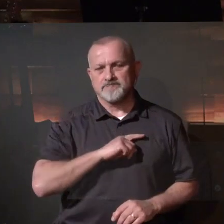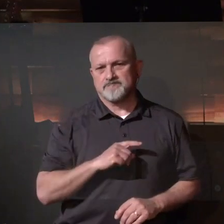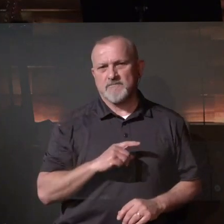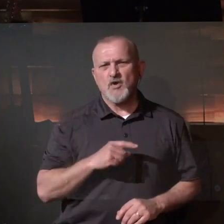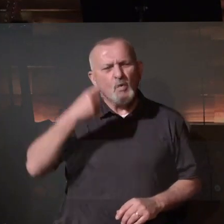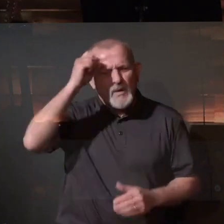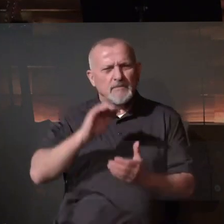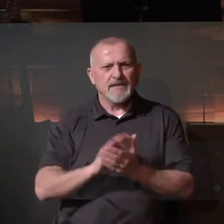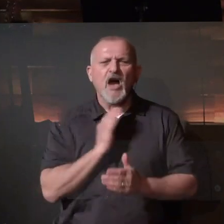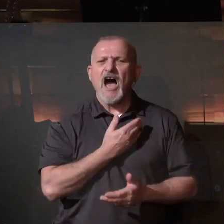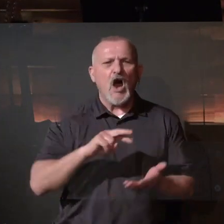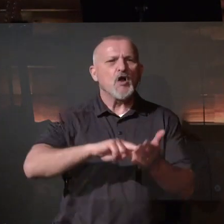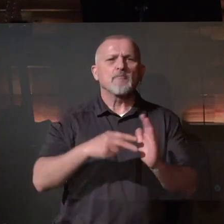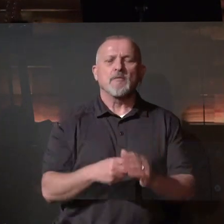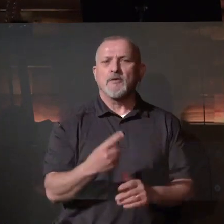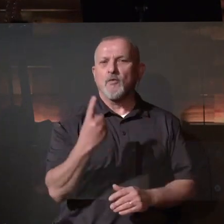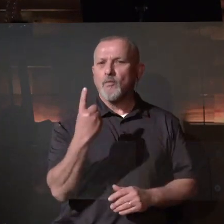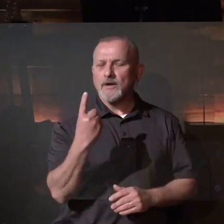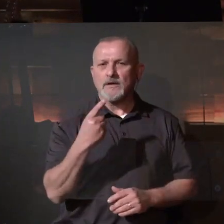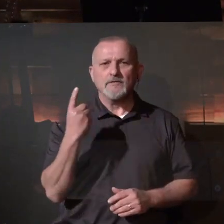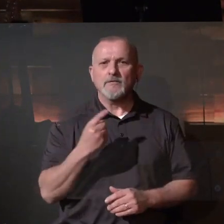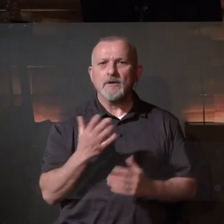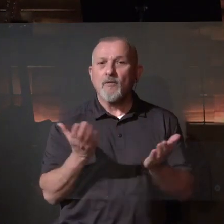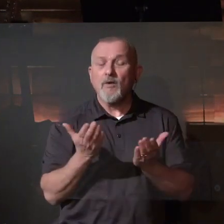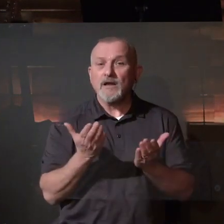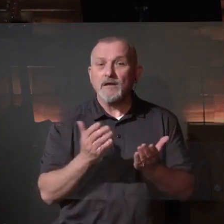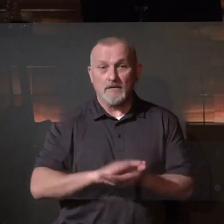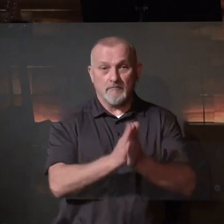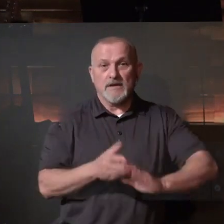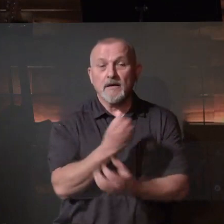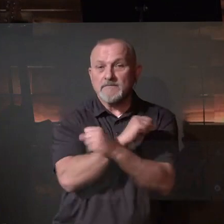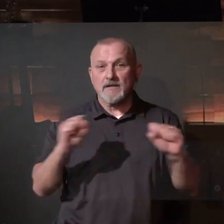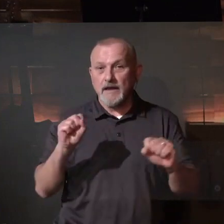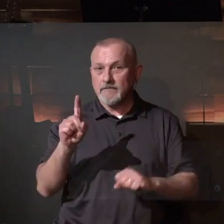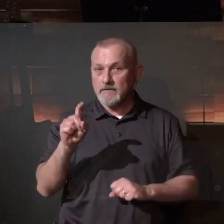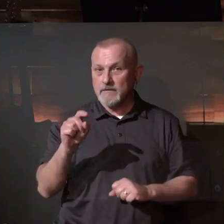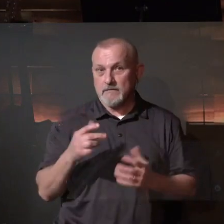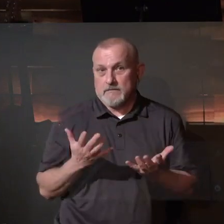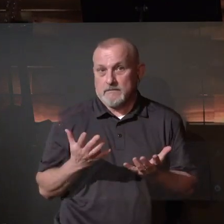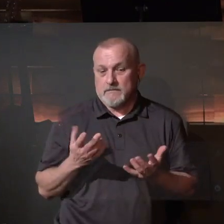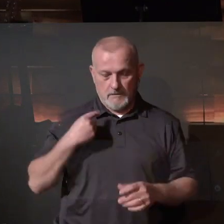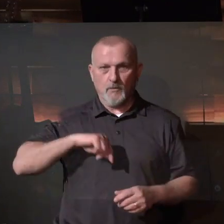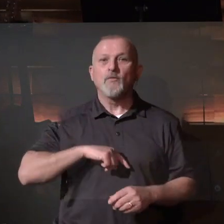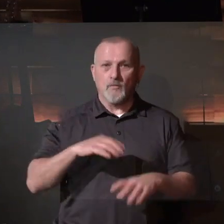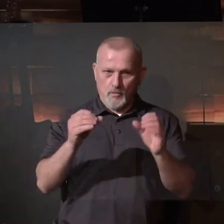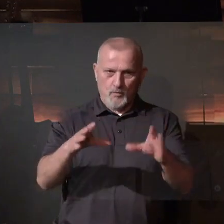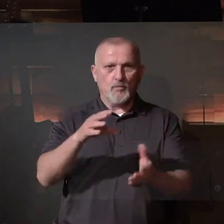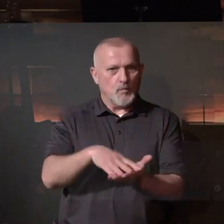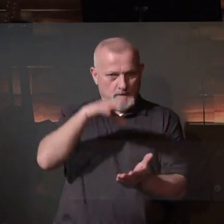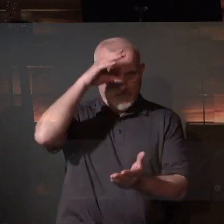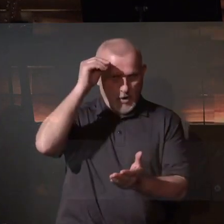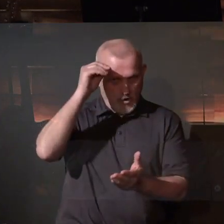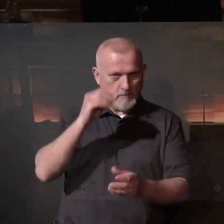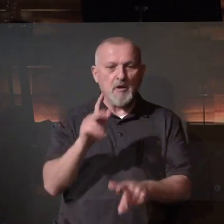life is to reach a point of salvation? Is that what we truly believe? We've been taught that. We've